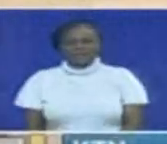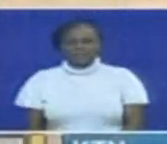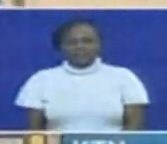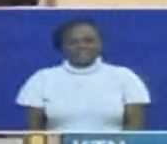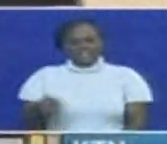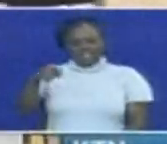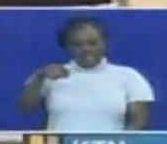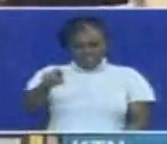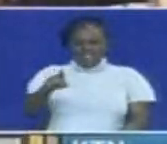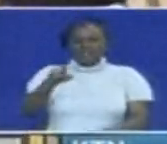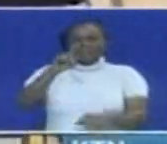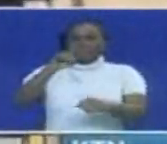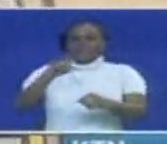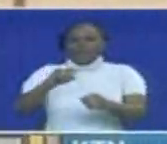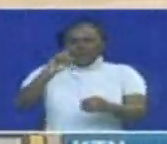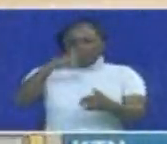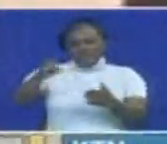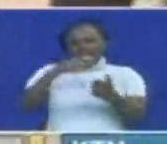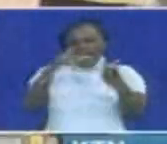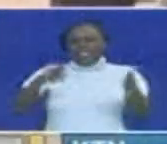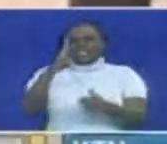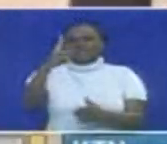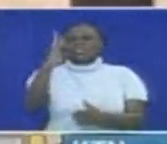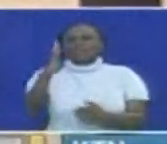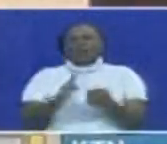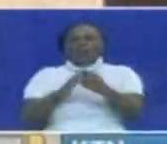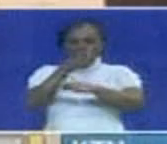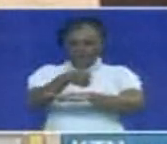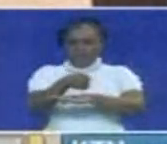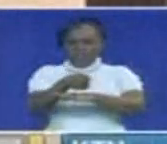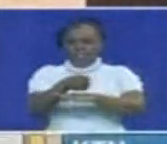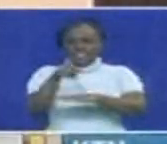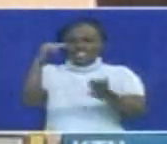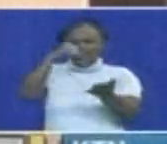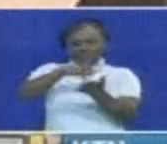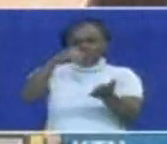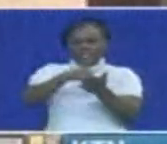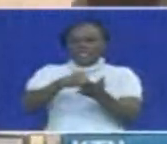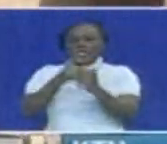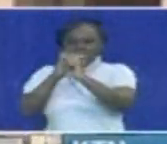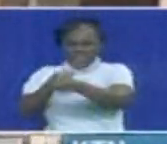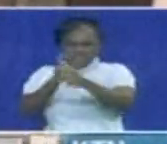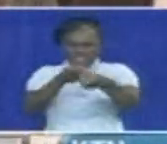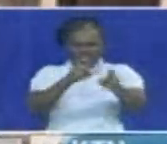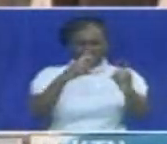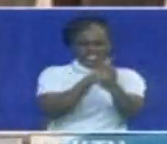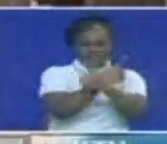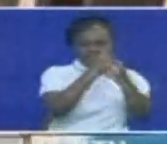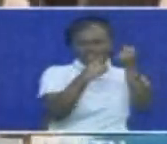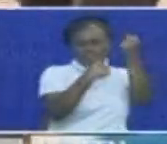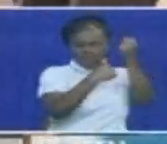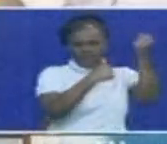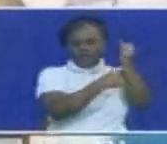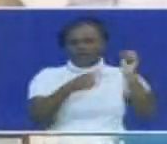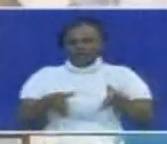Simiyu bet 34 other contestants, bagging the overall prize that also included goodies from other sponsors of the